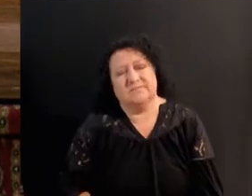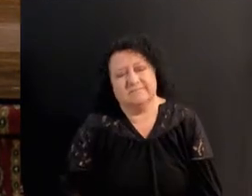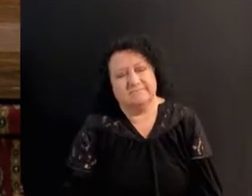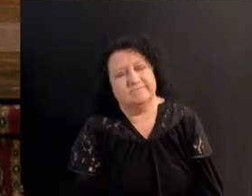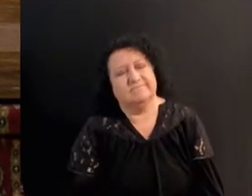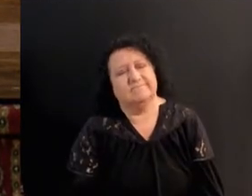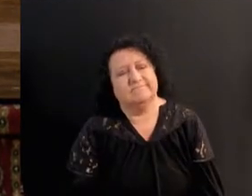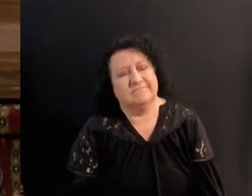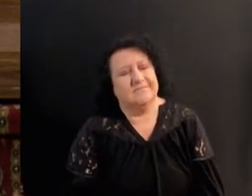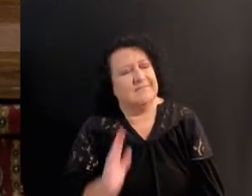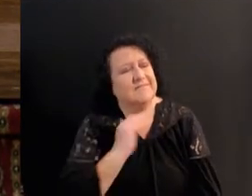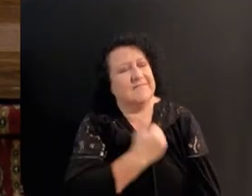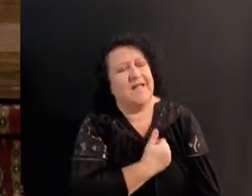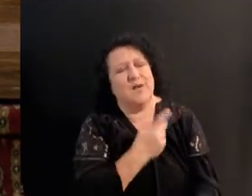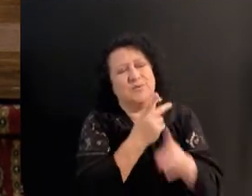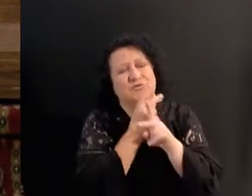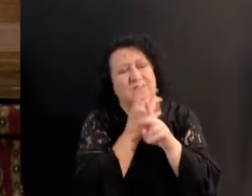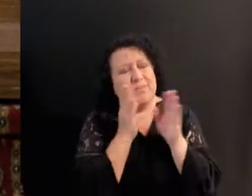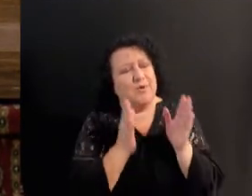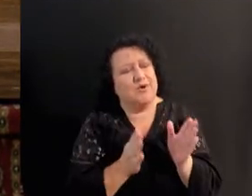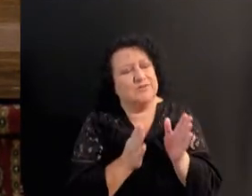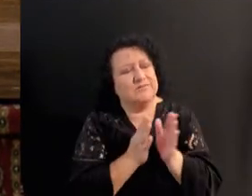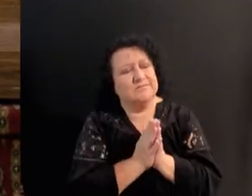our shepherd,